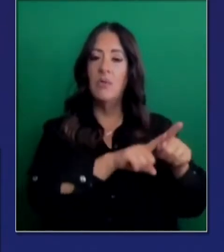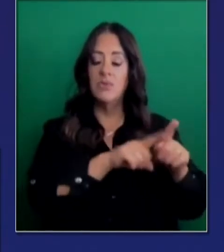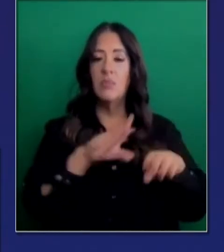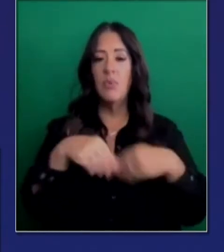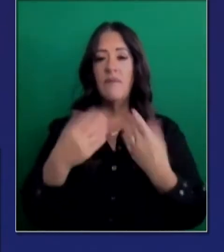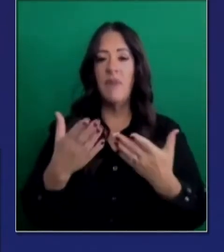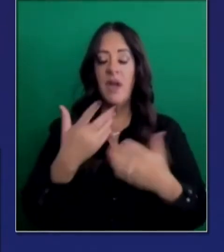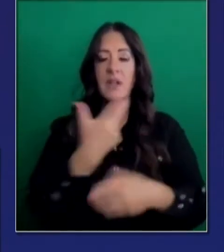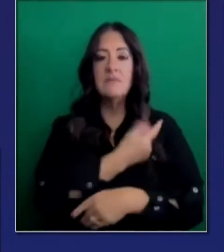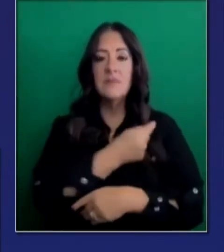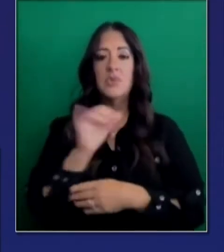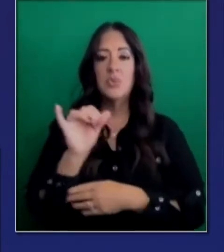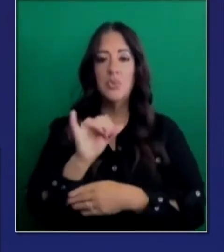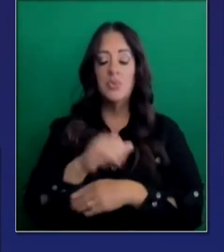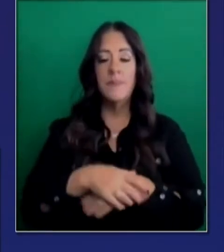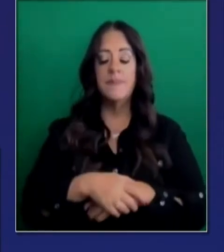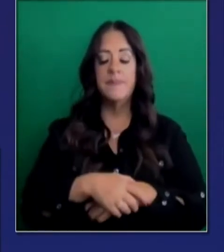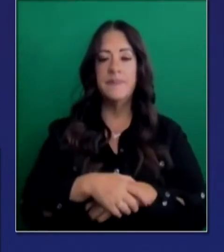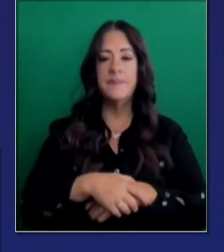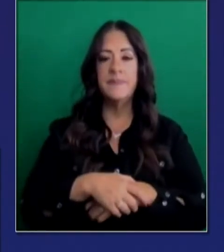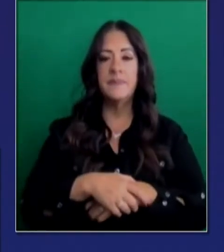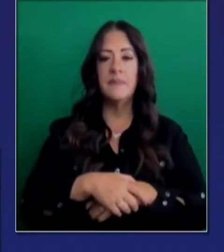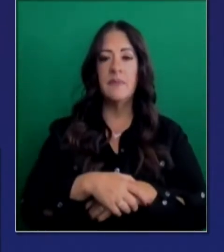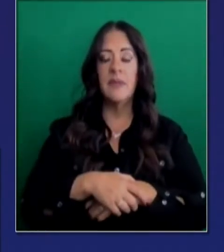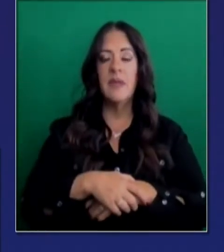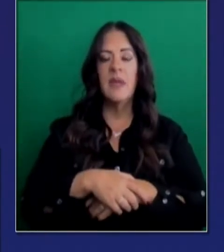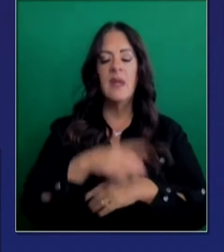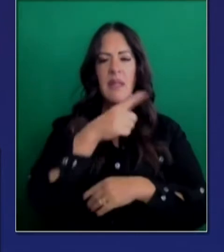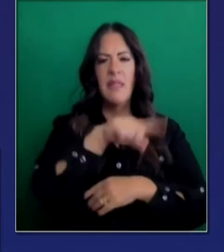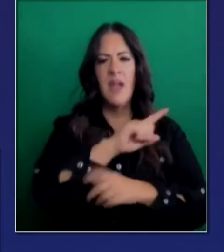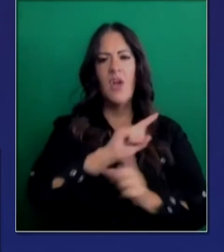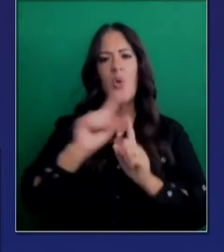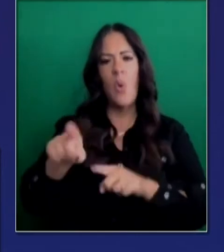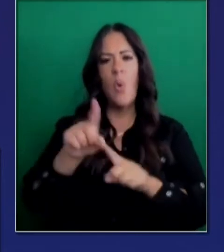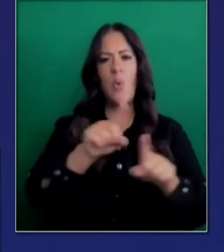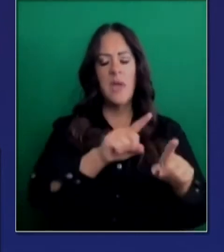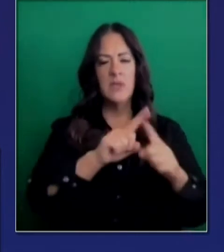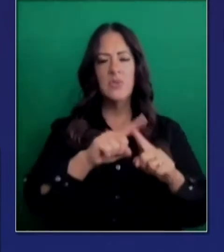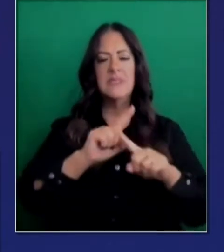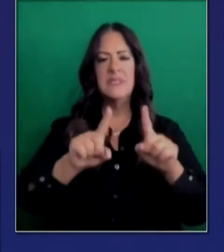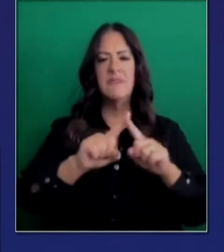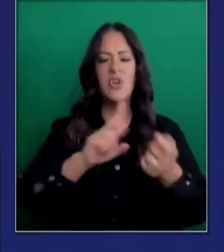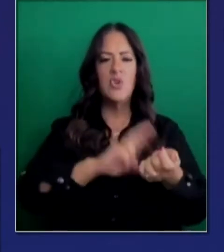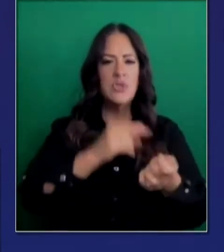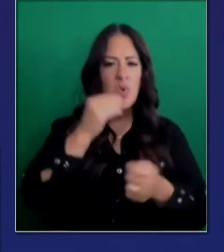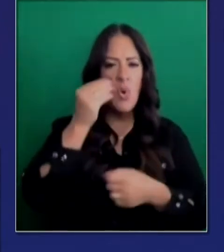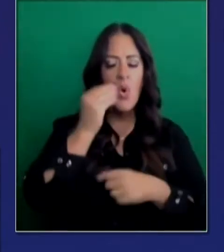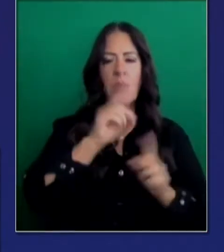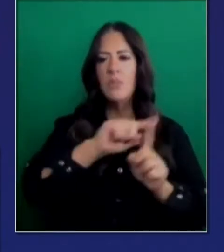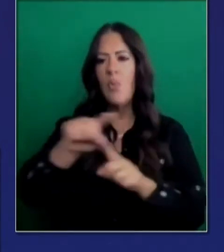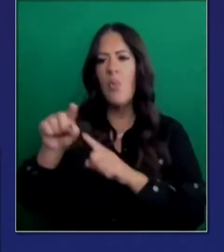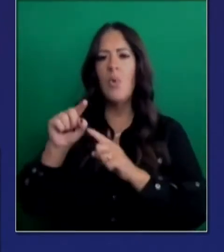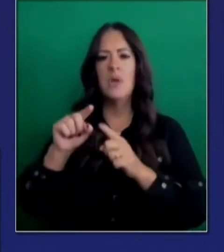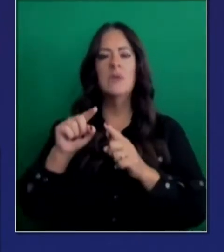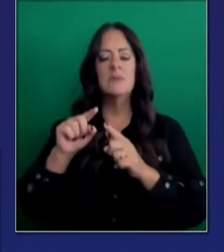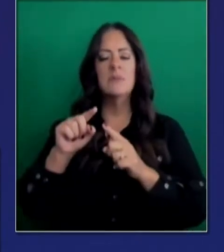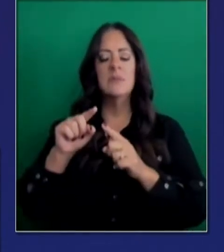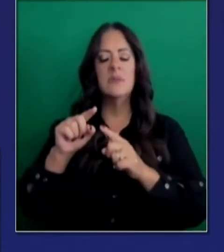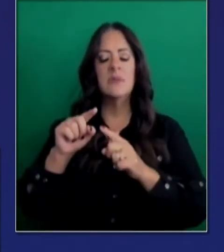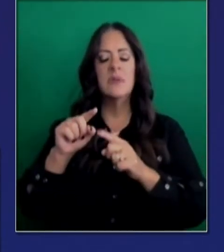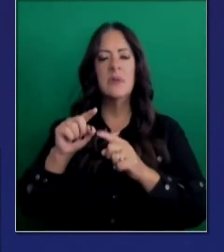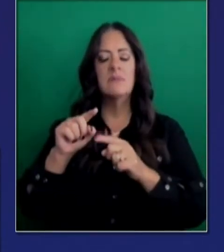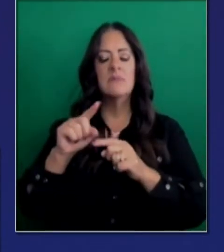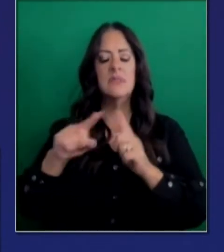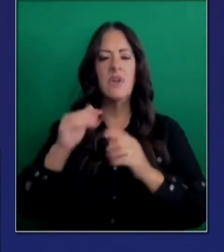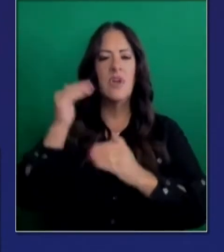substantively in all of those other congregate care facilities, Walgreens and CVS are administering as